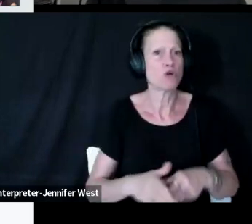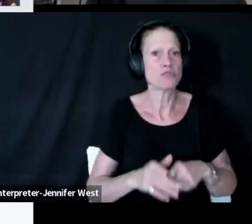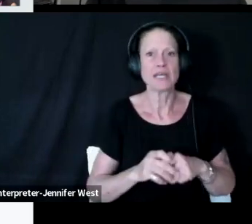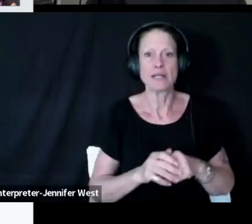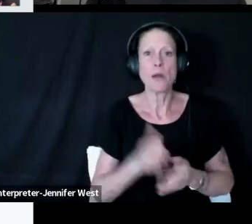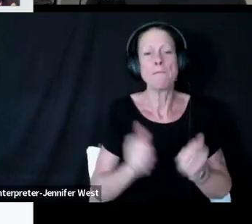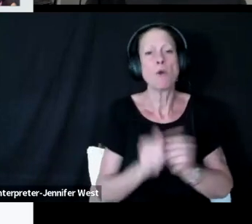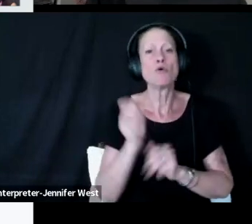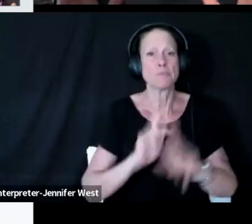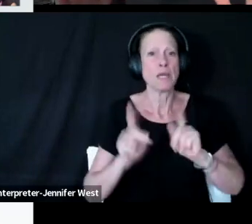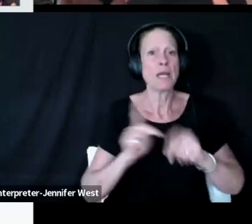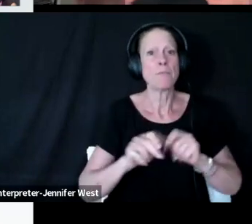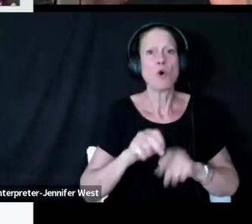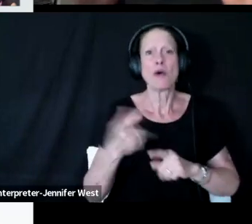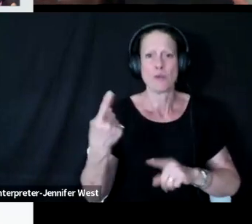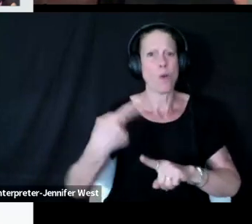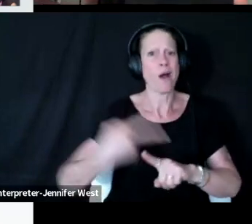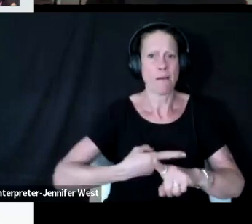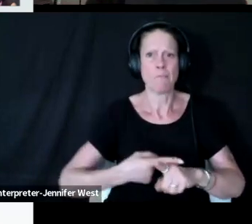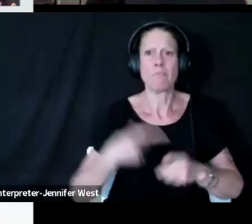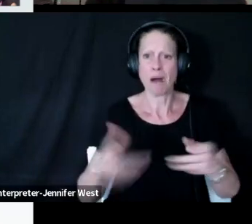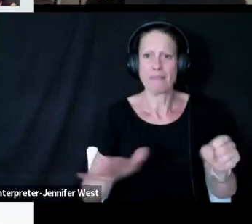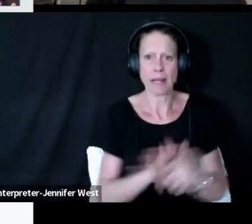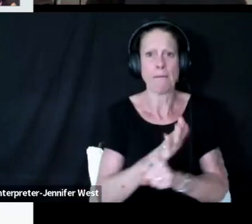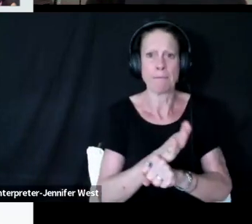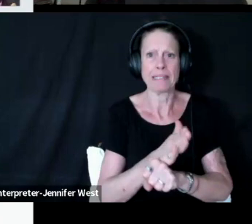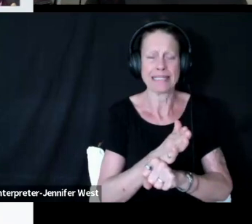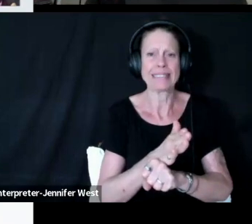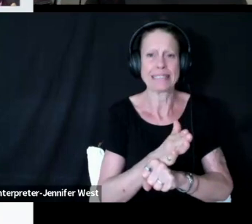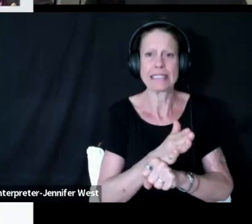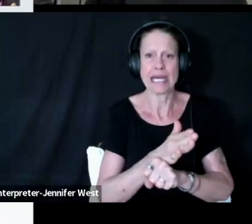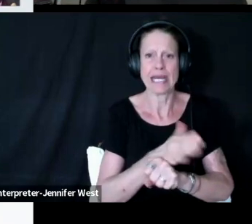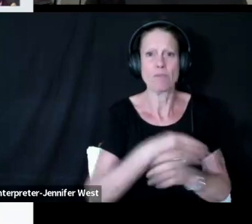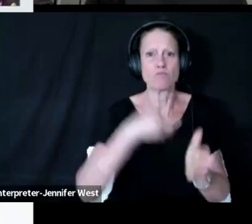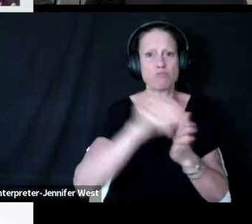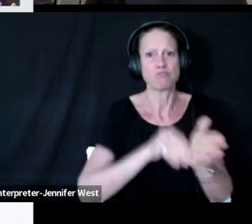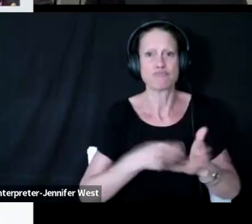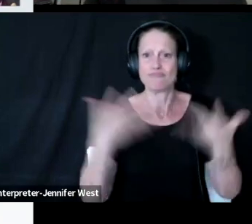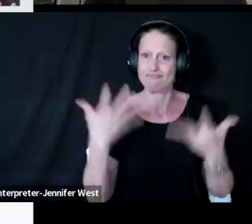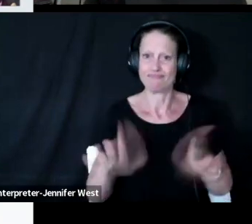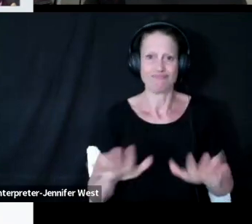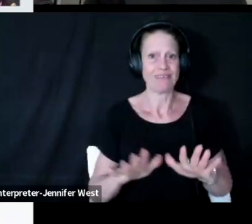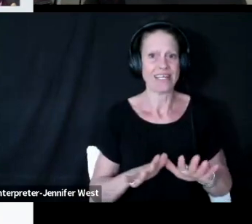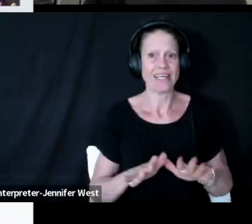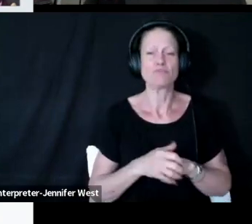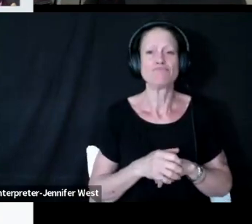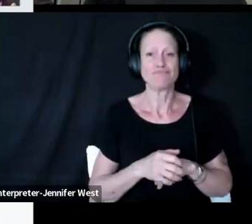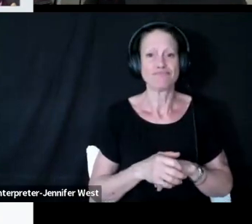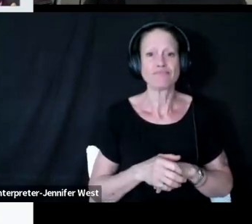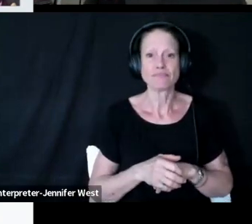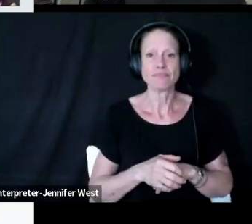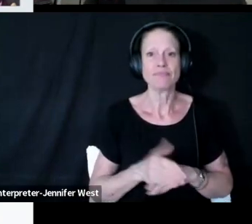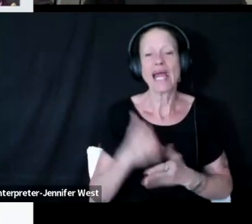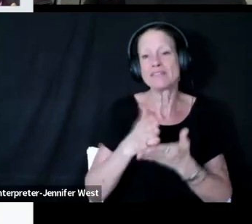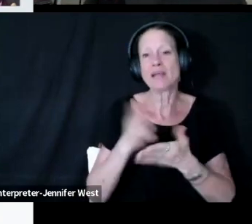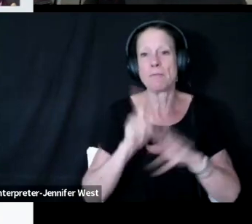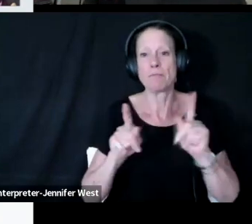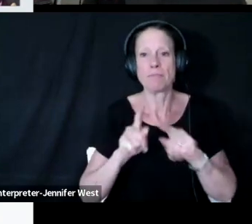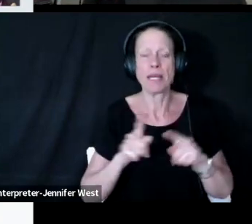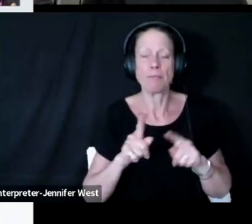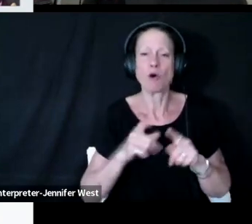completed. And again, if you really wanted to be diligent, you'll find that you can get it done much quicker than that.